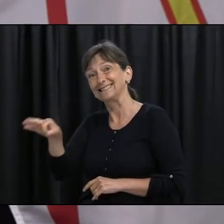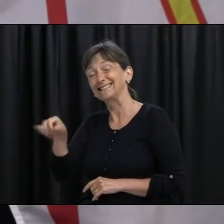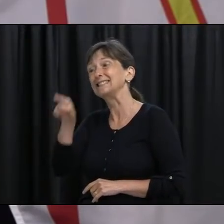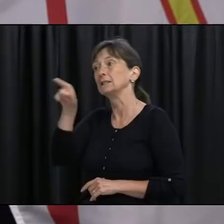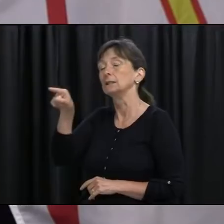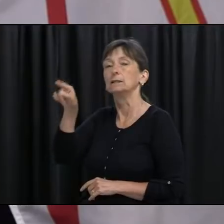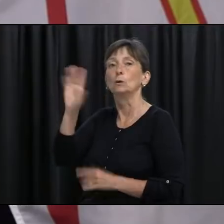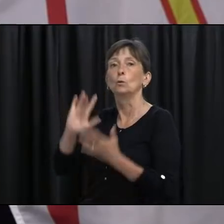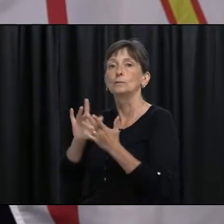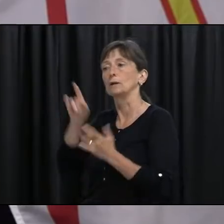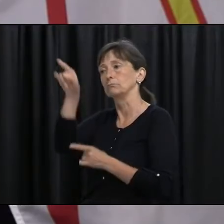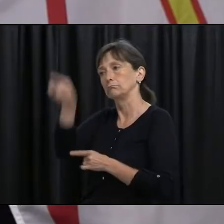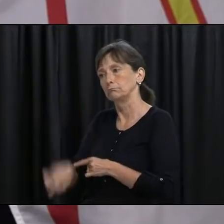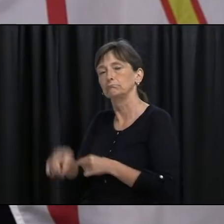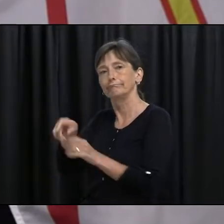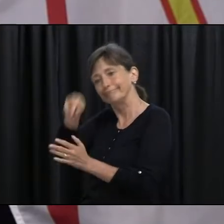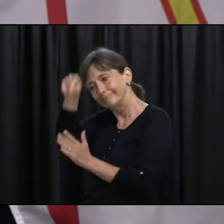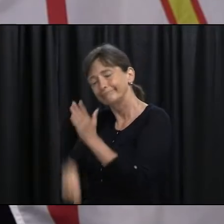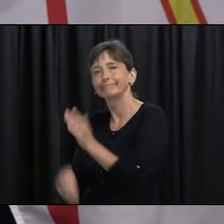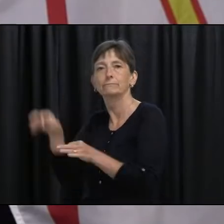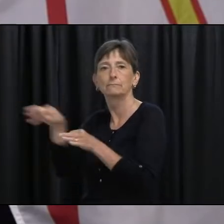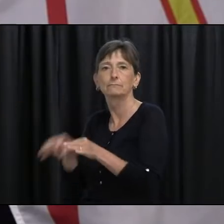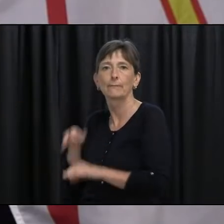gov.nl.ca/COVID-19 for more detailed information.